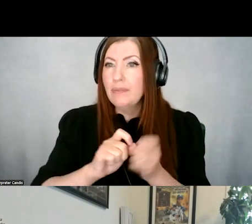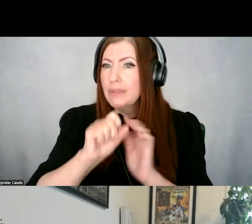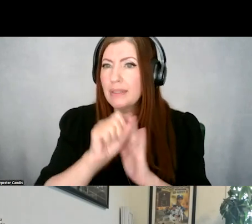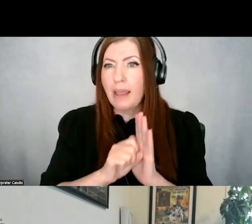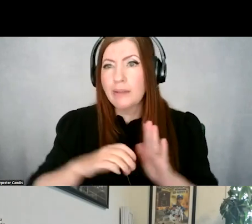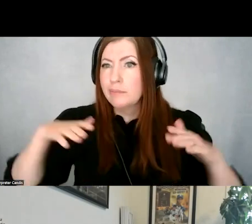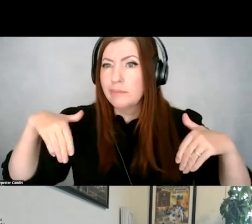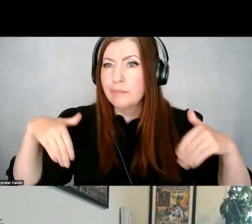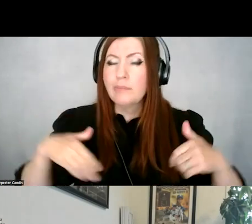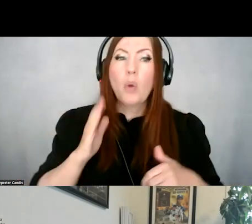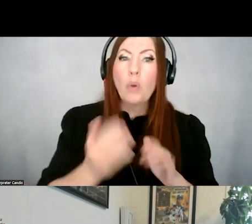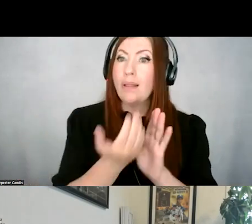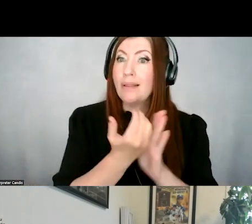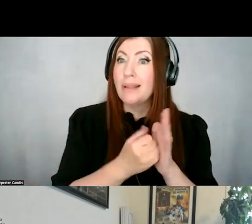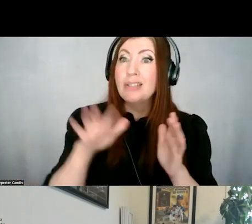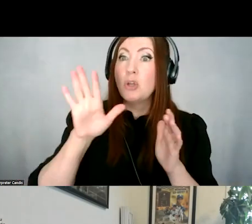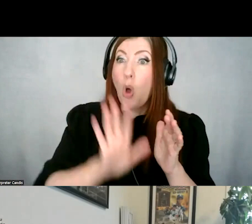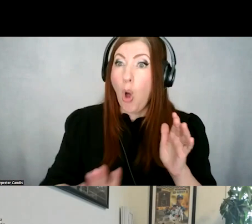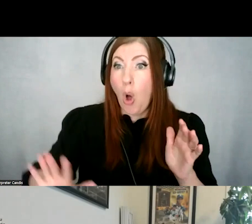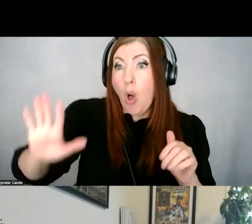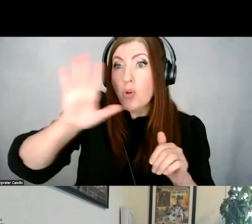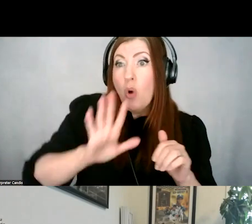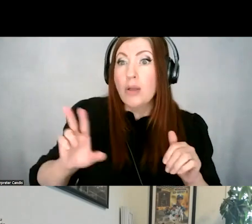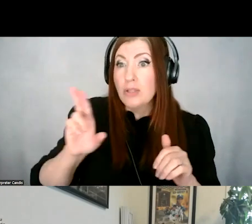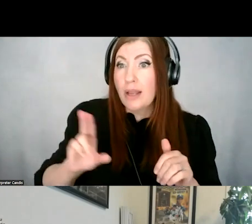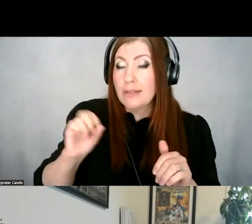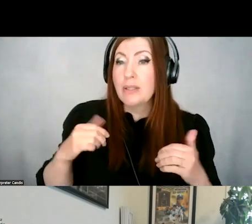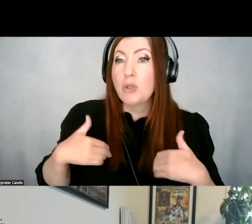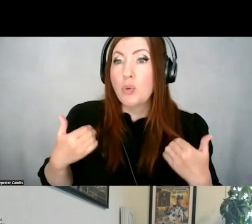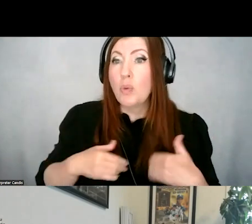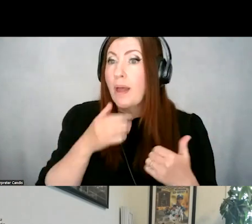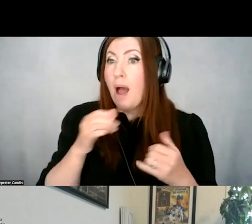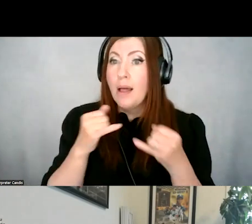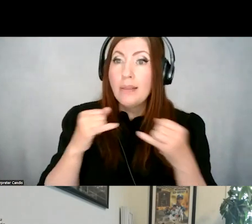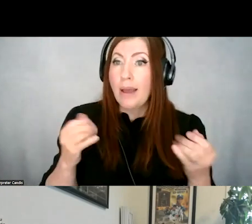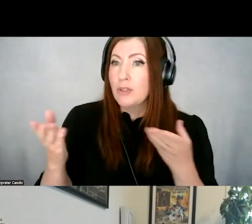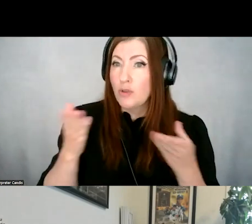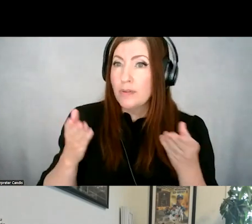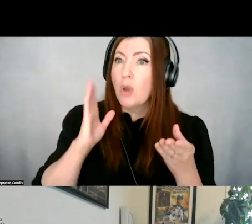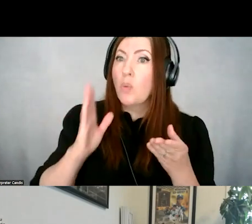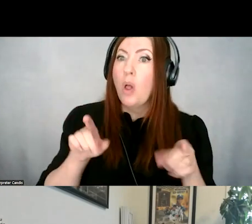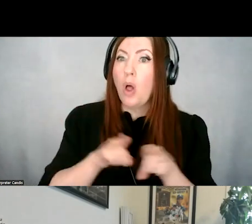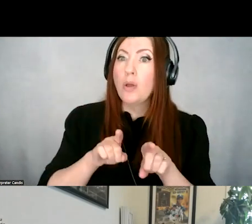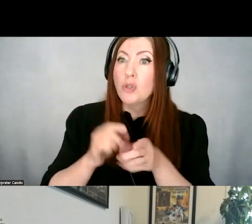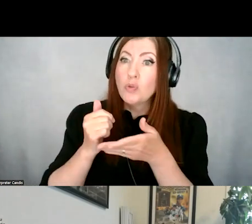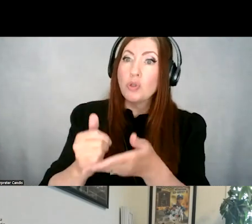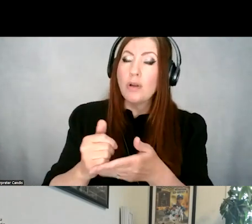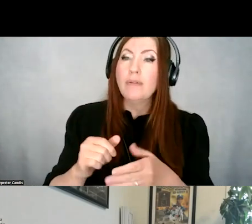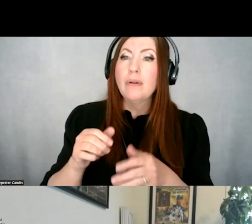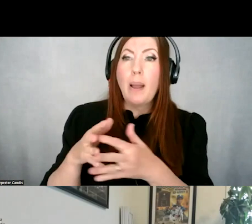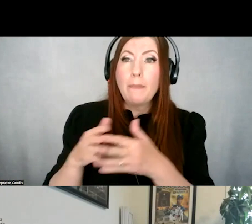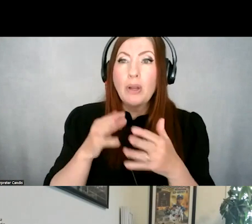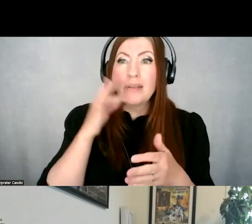it will list all across the country youth hotlines and services that also serve American Indian Alaska Native